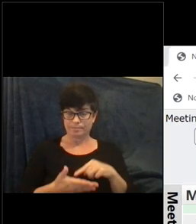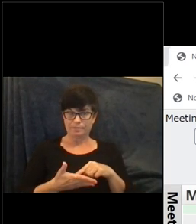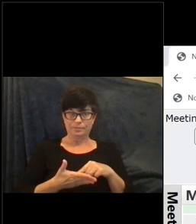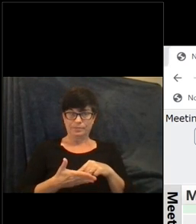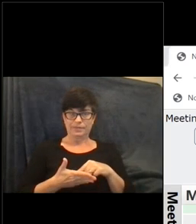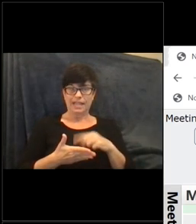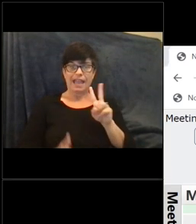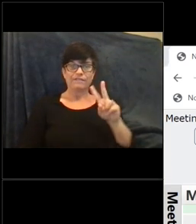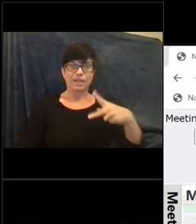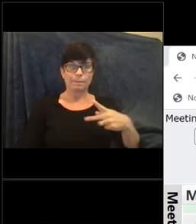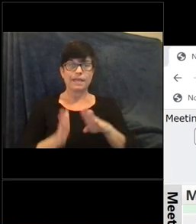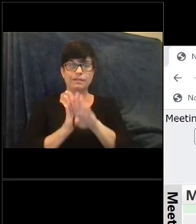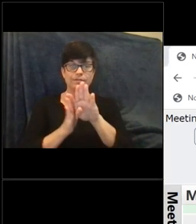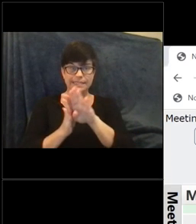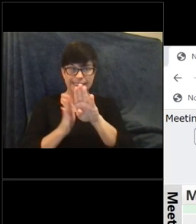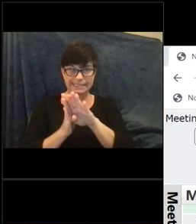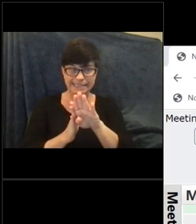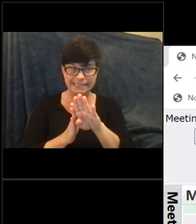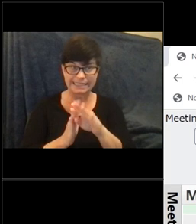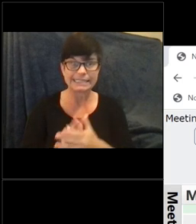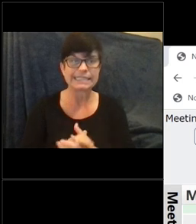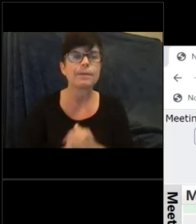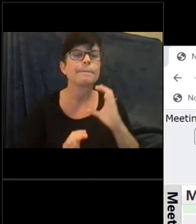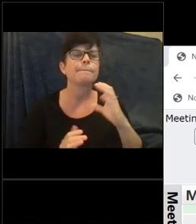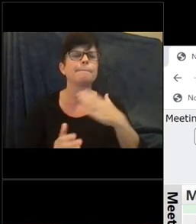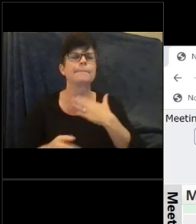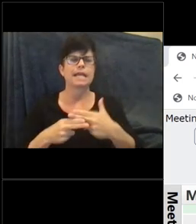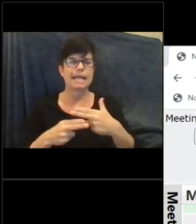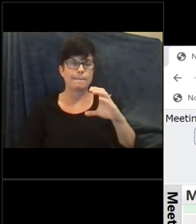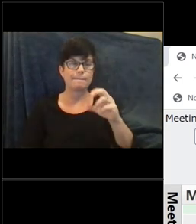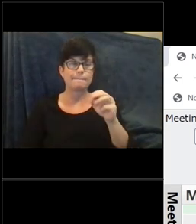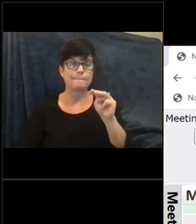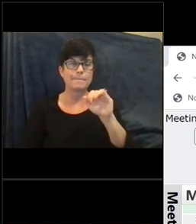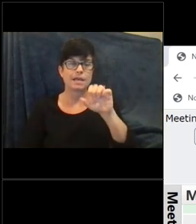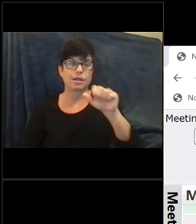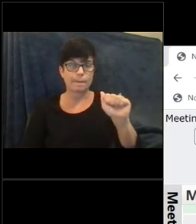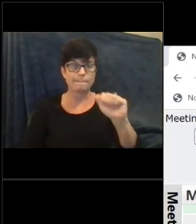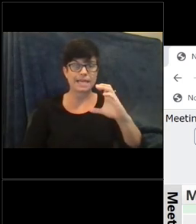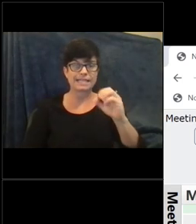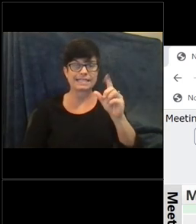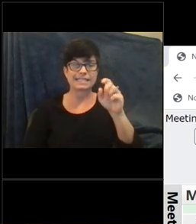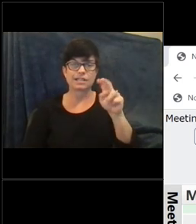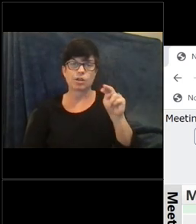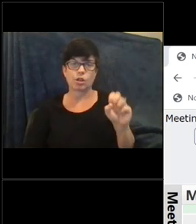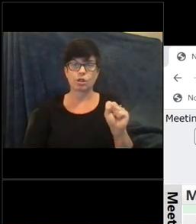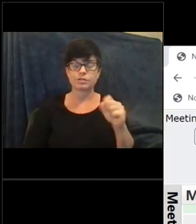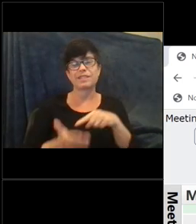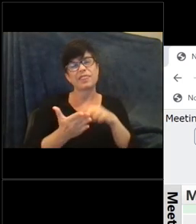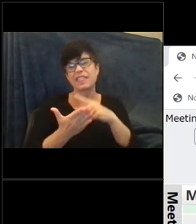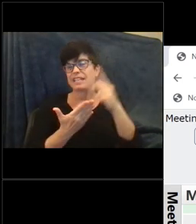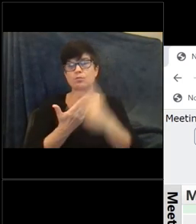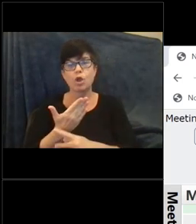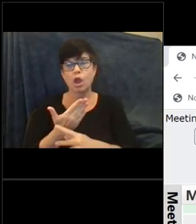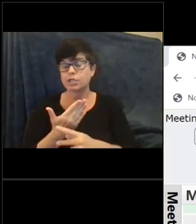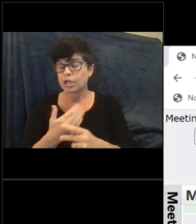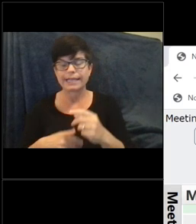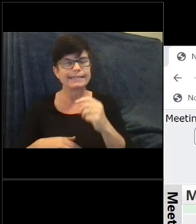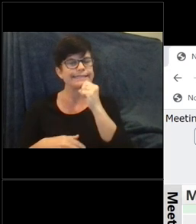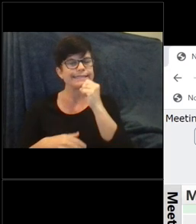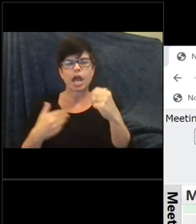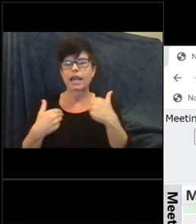of Development over at Affiliated. The project hasn't had any significant changes since the last time